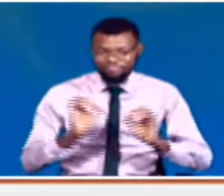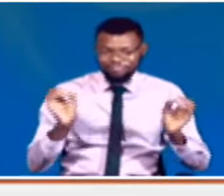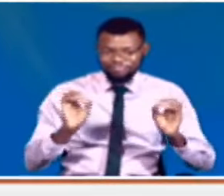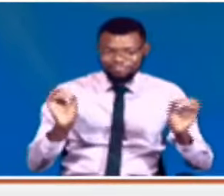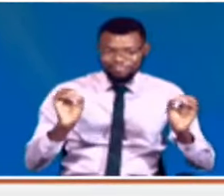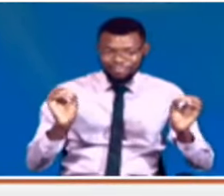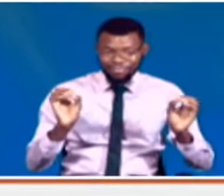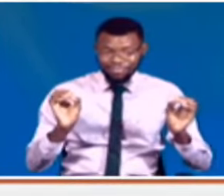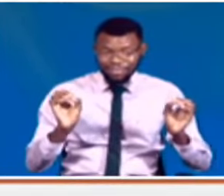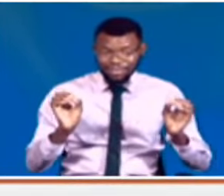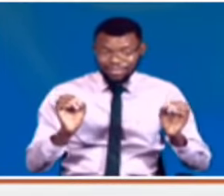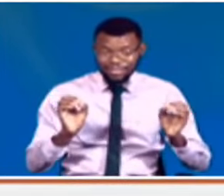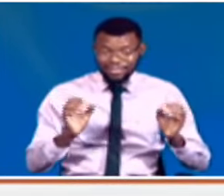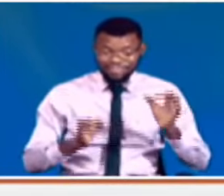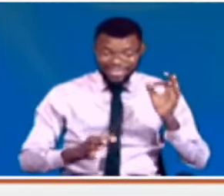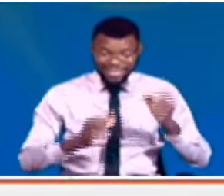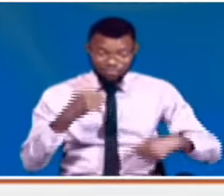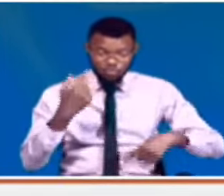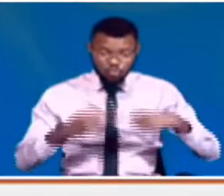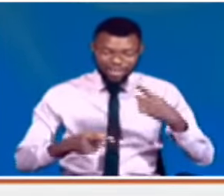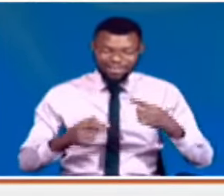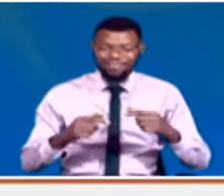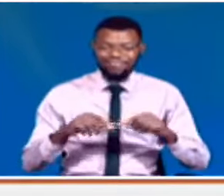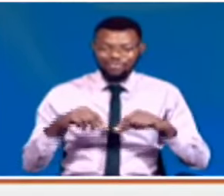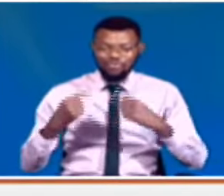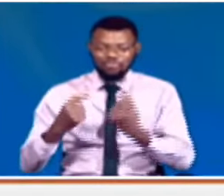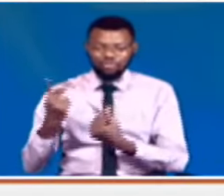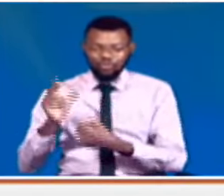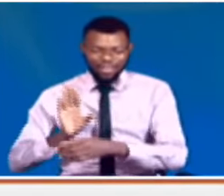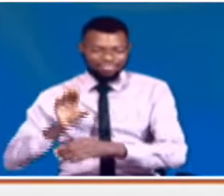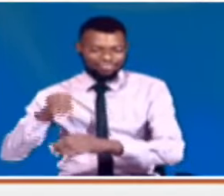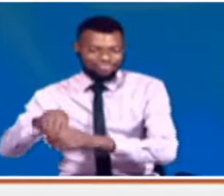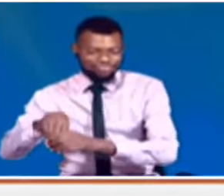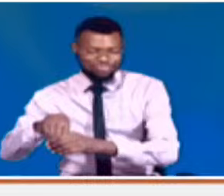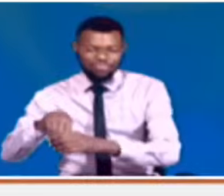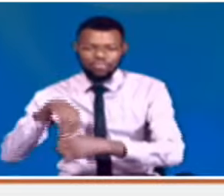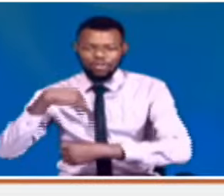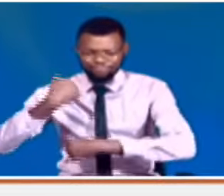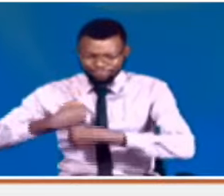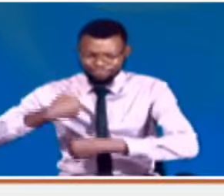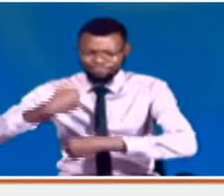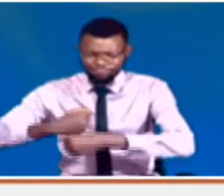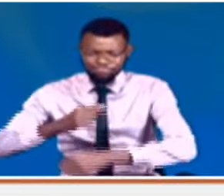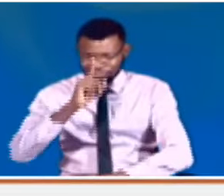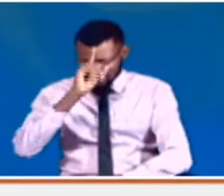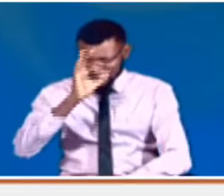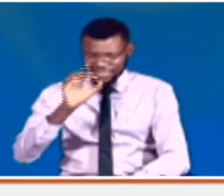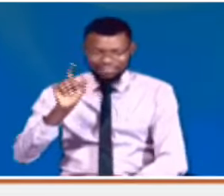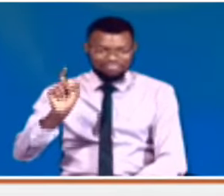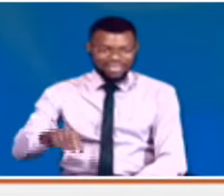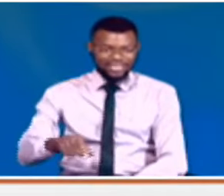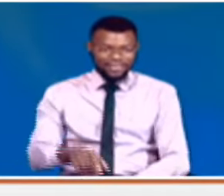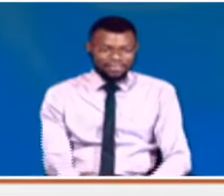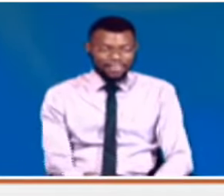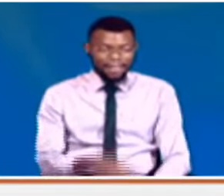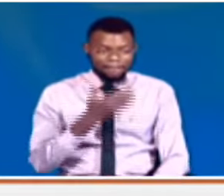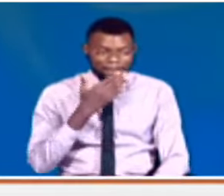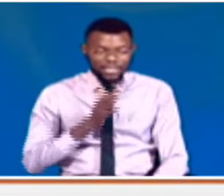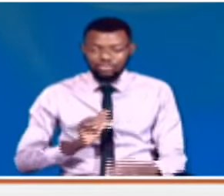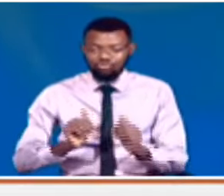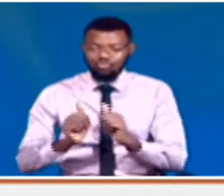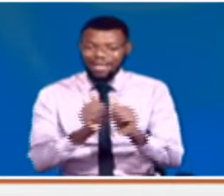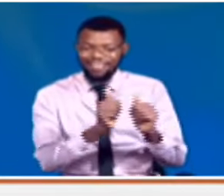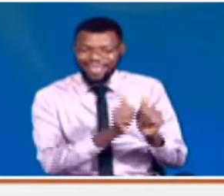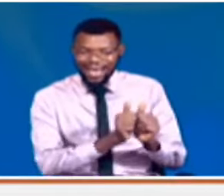and a place in Group 2 will require more than just field work. Be together as one, like no